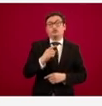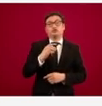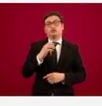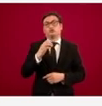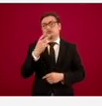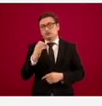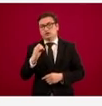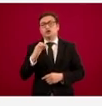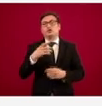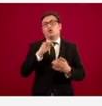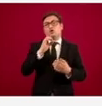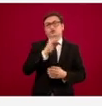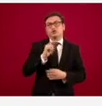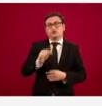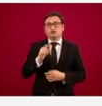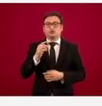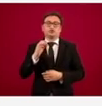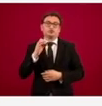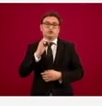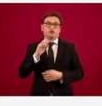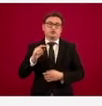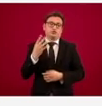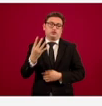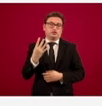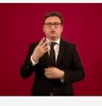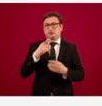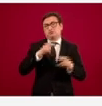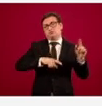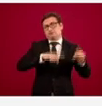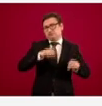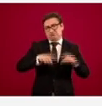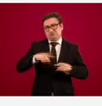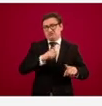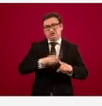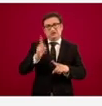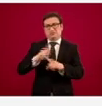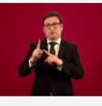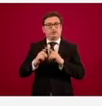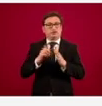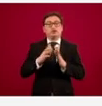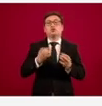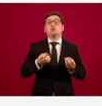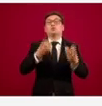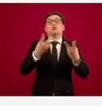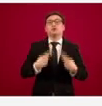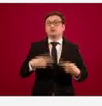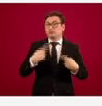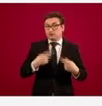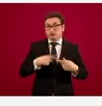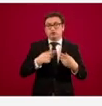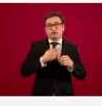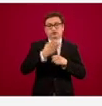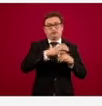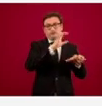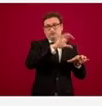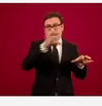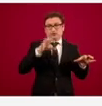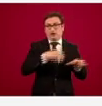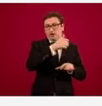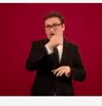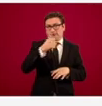as compared to the number of infected patients. And the mortality rate, which is the one we're looking at right now, is the number of